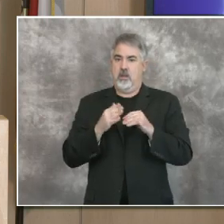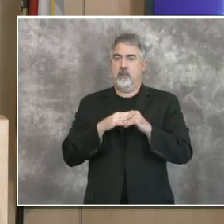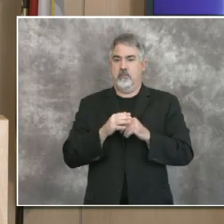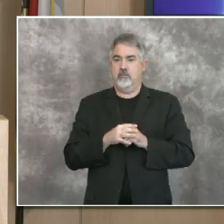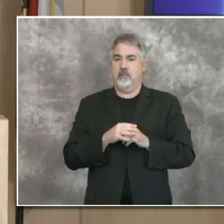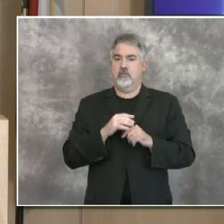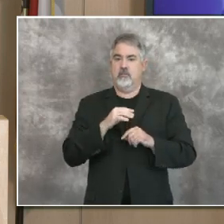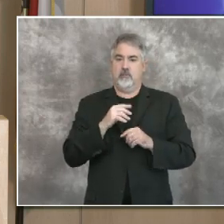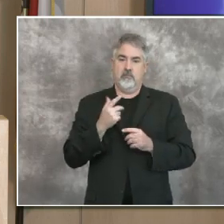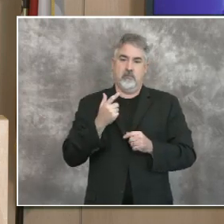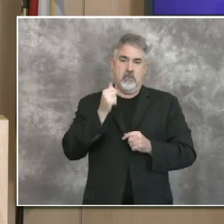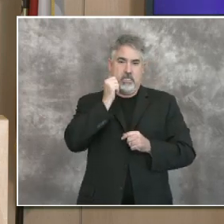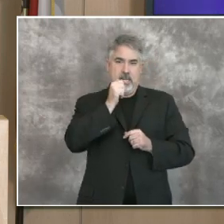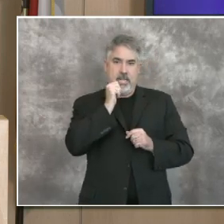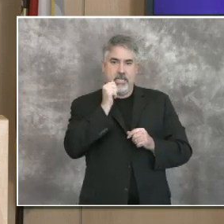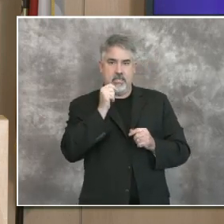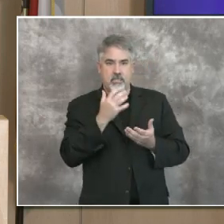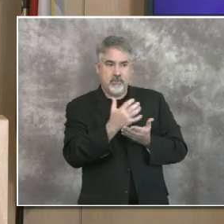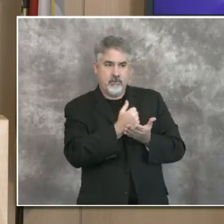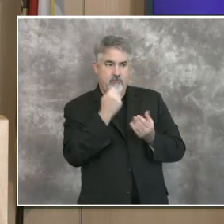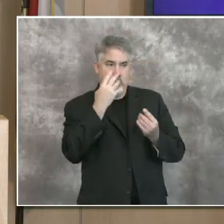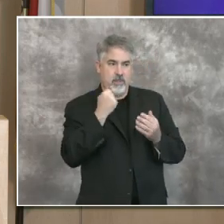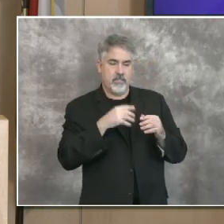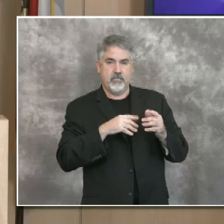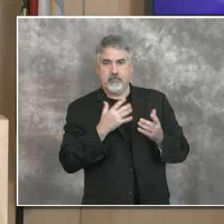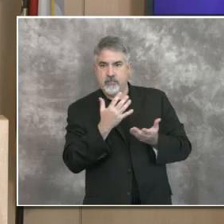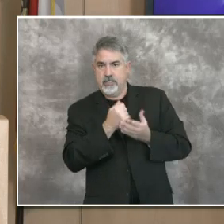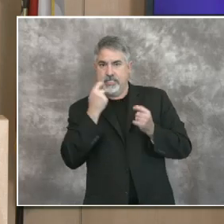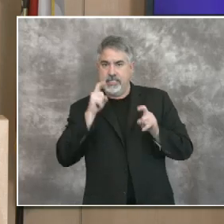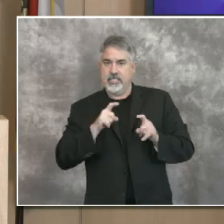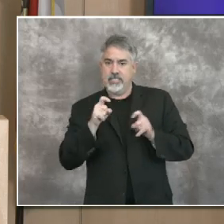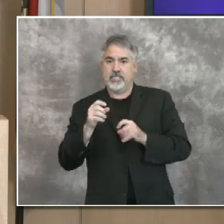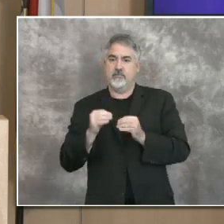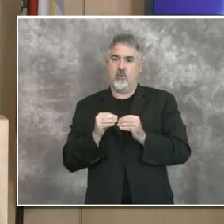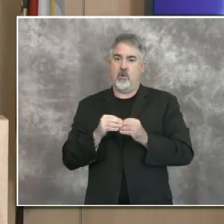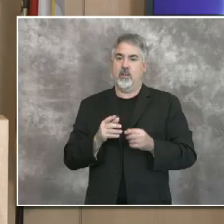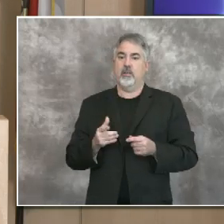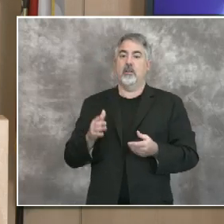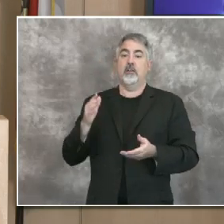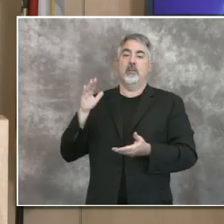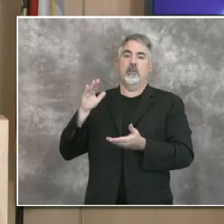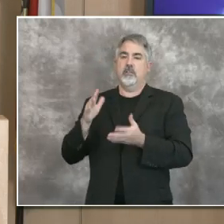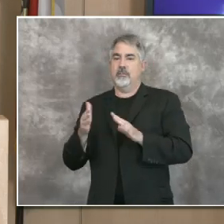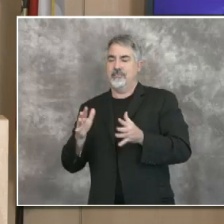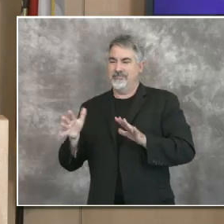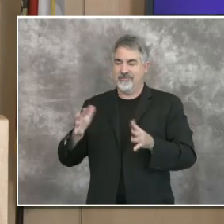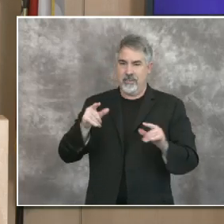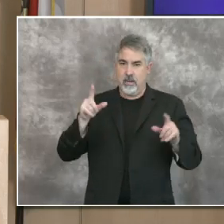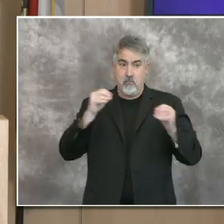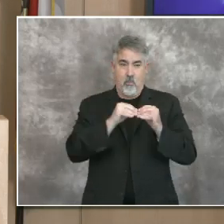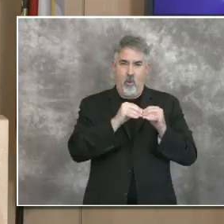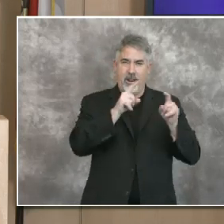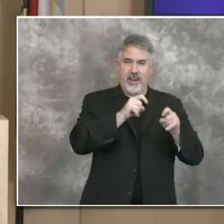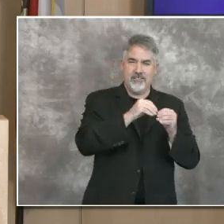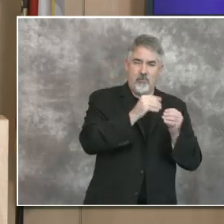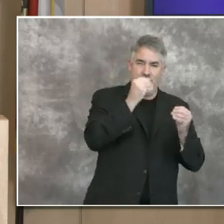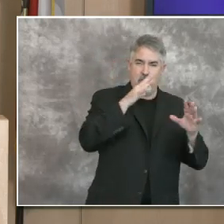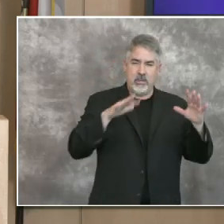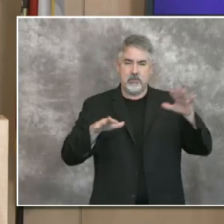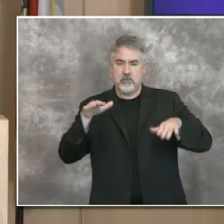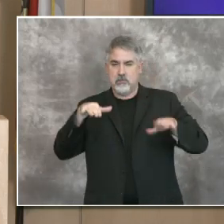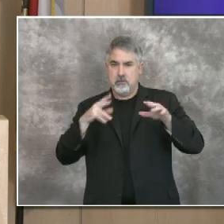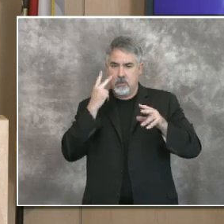need as we begin the easing, but again, to meet the daily need as we continue to advance through the COVID